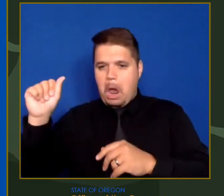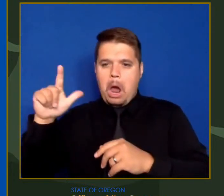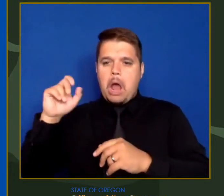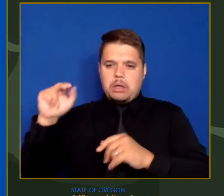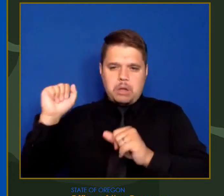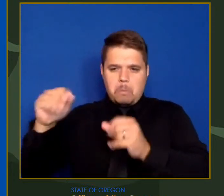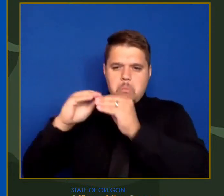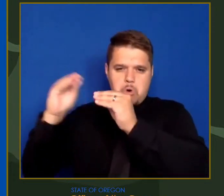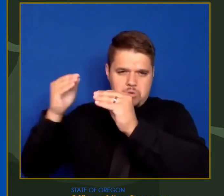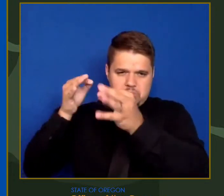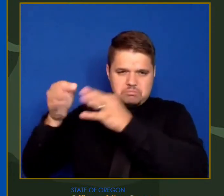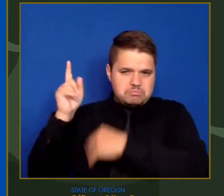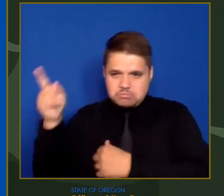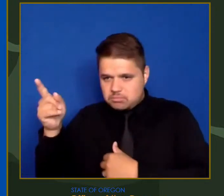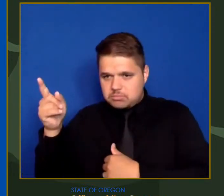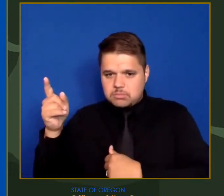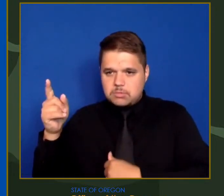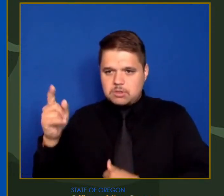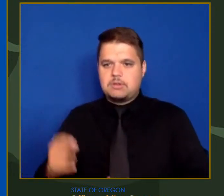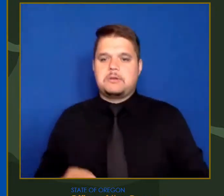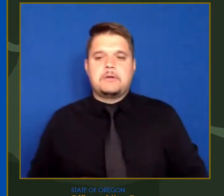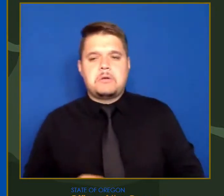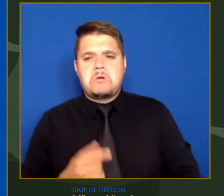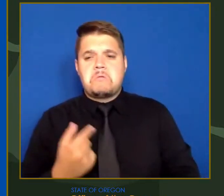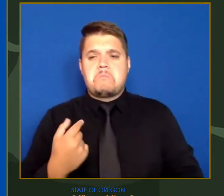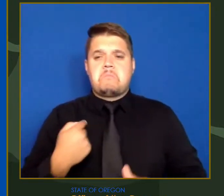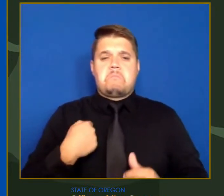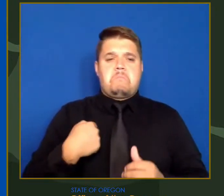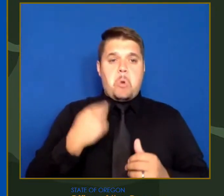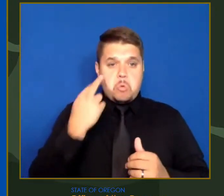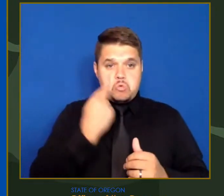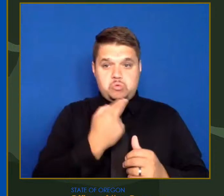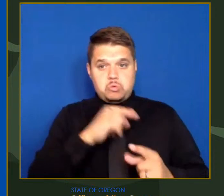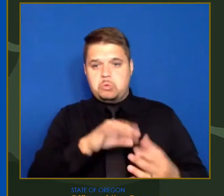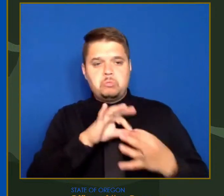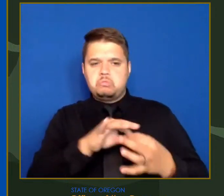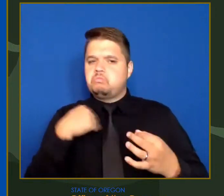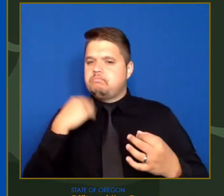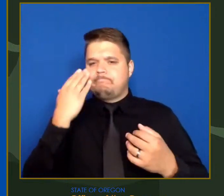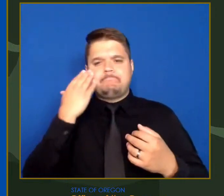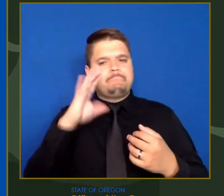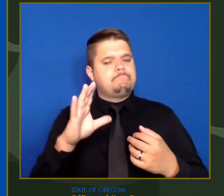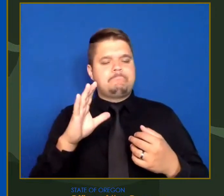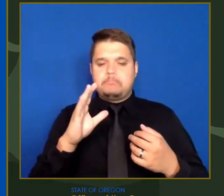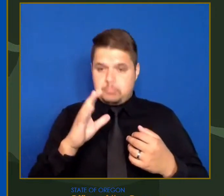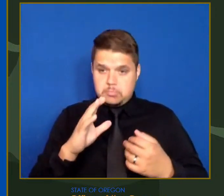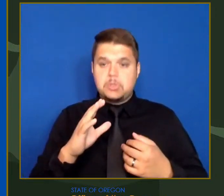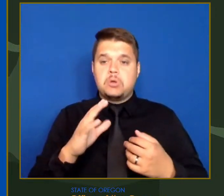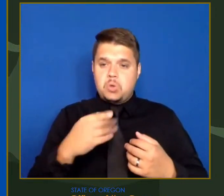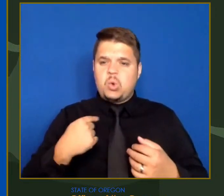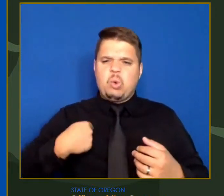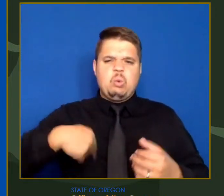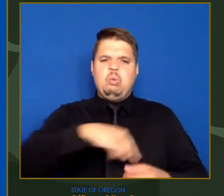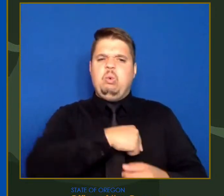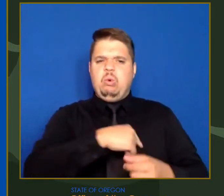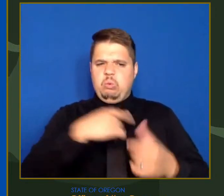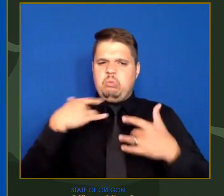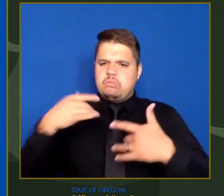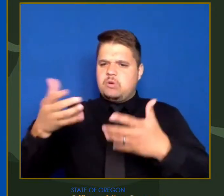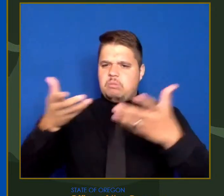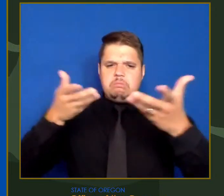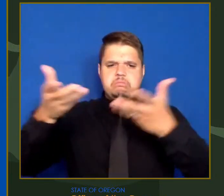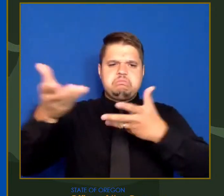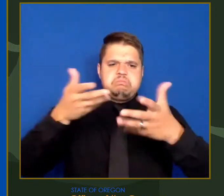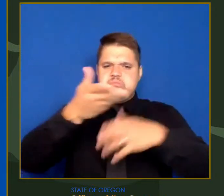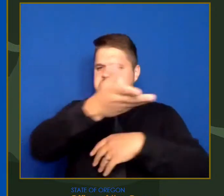Governor, I can't speak specifically to restaurants, but we are fielding any number of proposals and ideas that are coming in, looking for ways